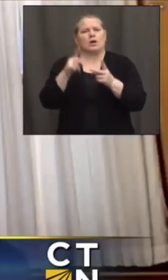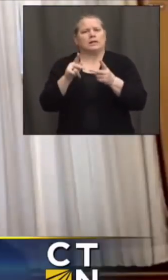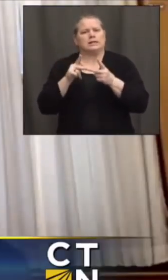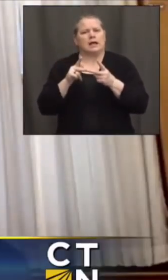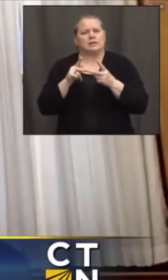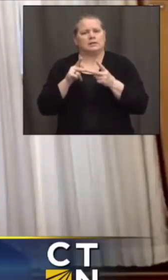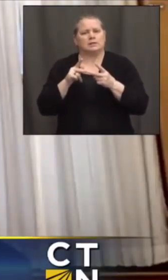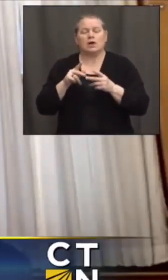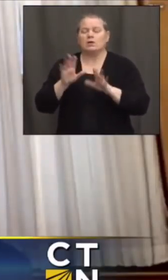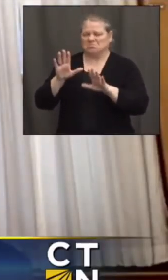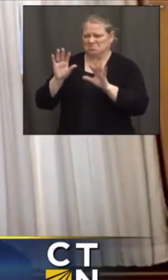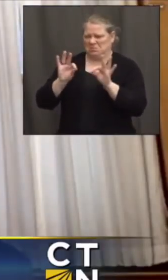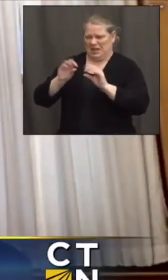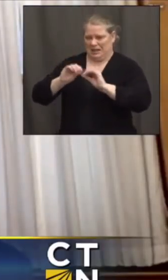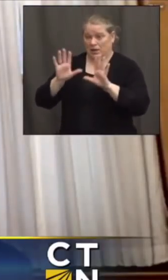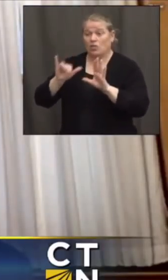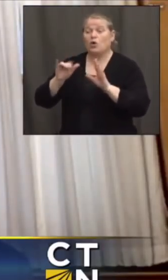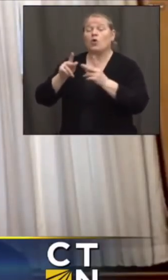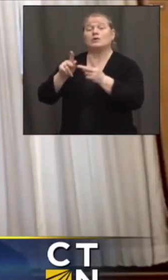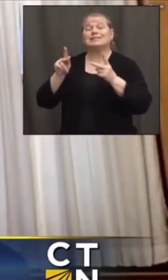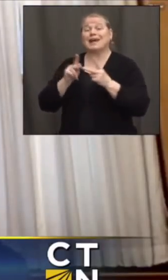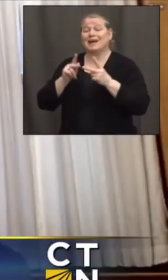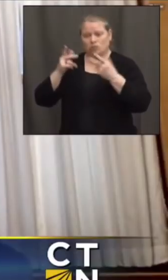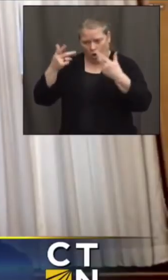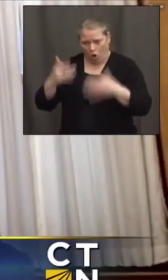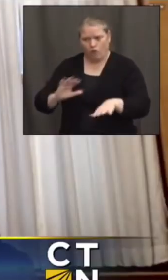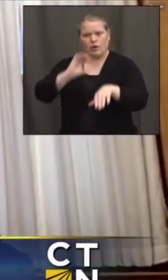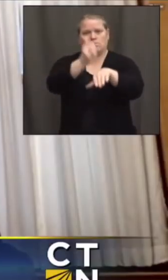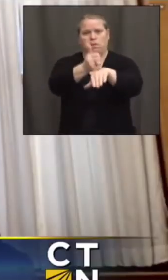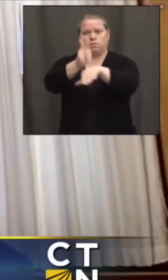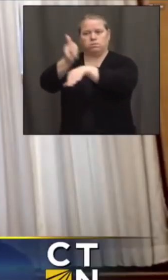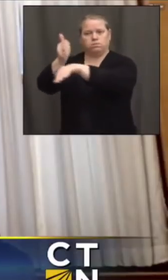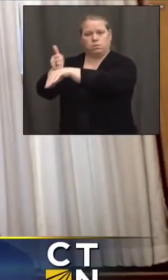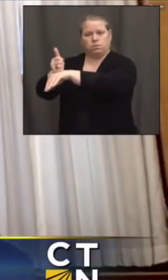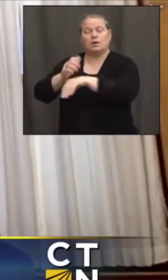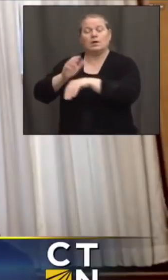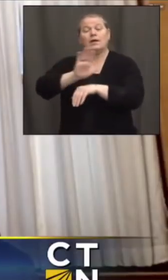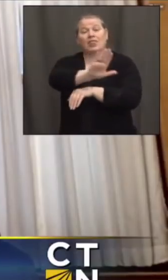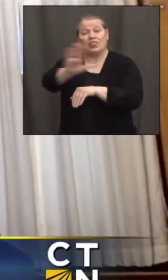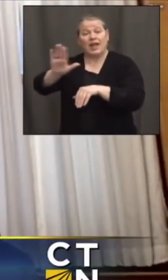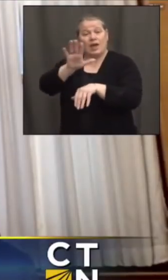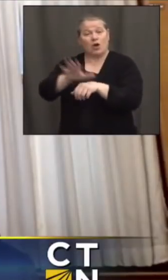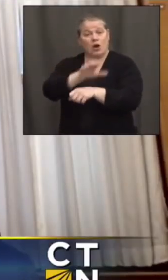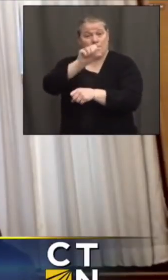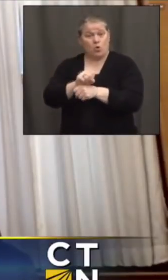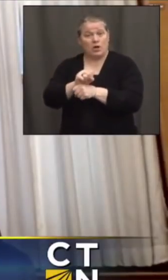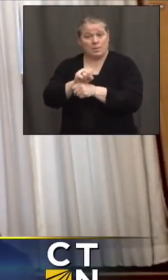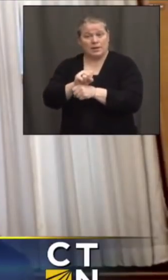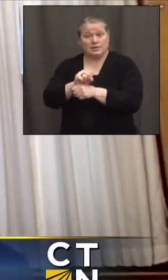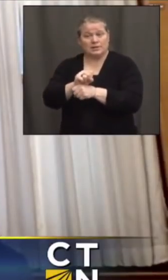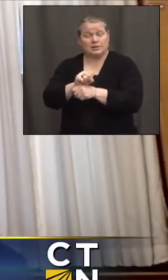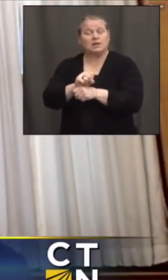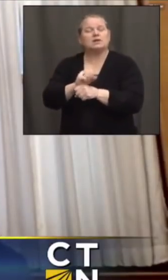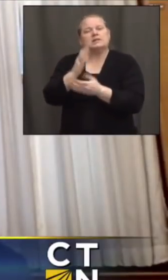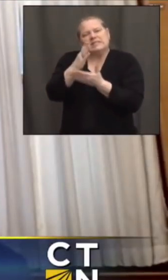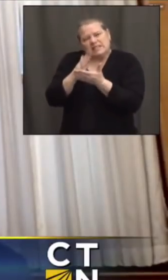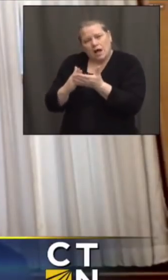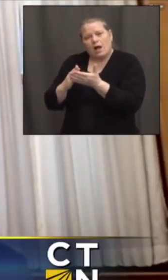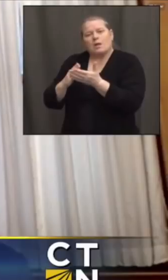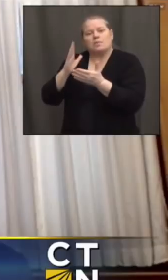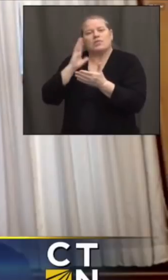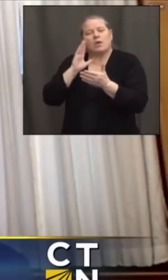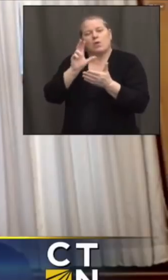those are existing sites that are going to essentially be allocating a portion of their appointments to the 211 line for